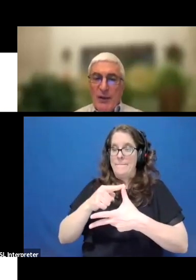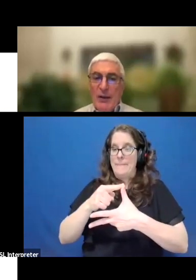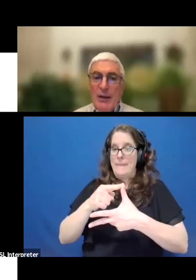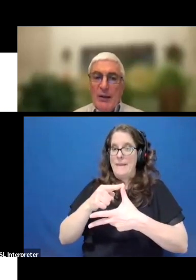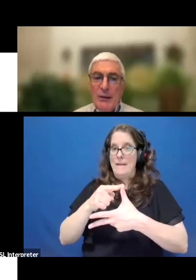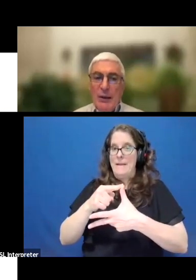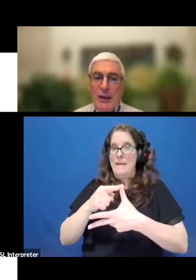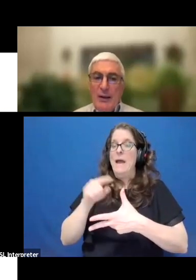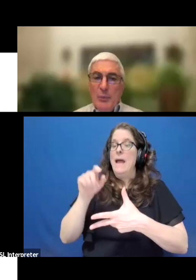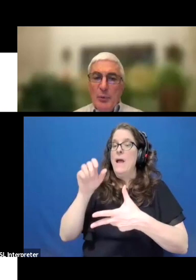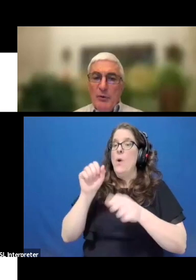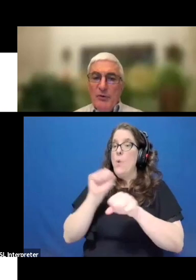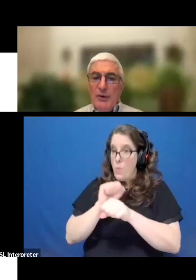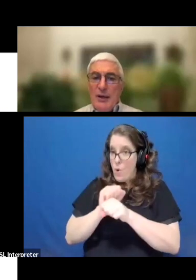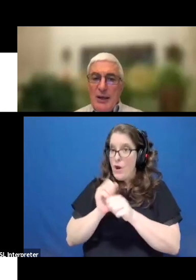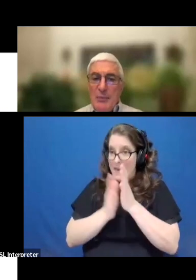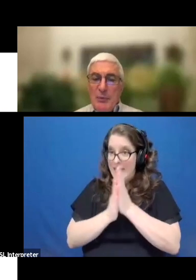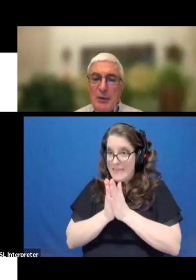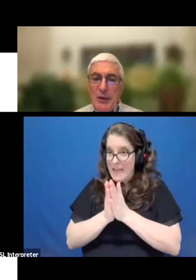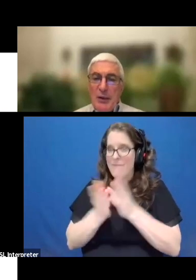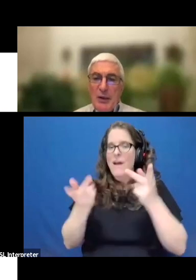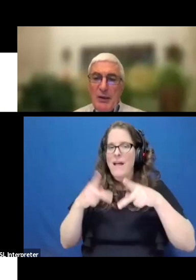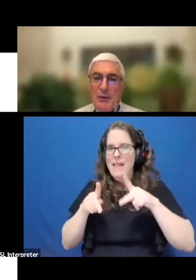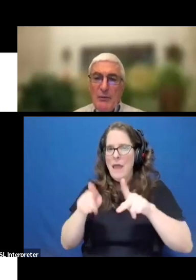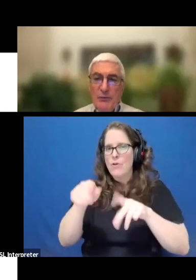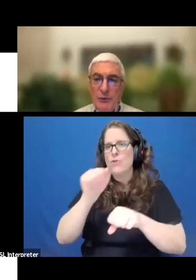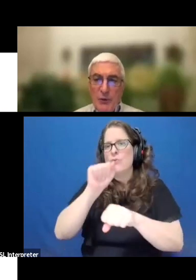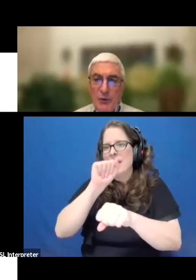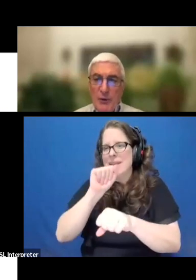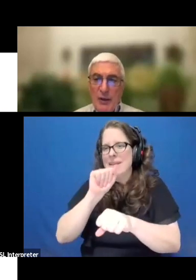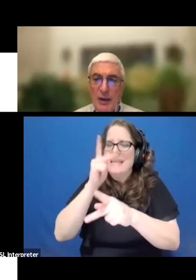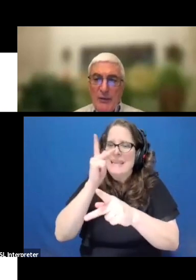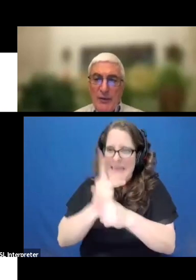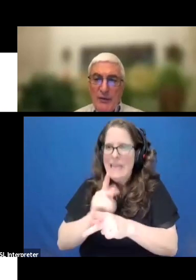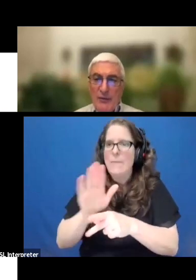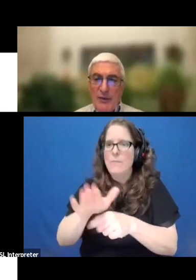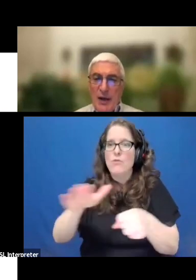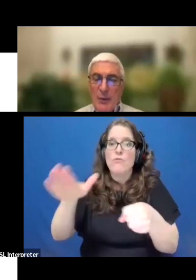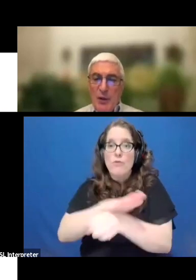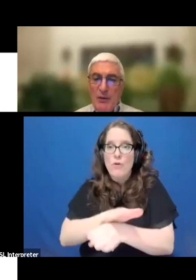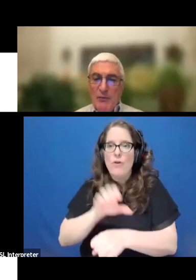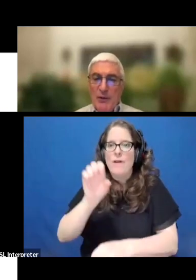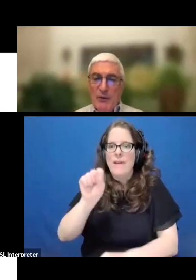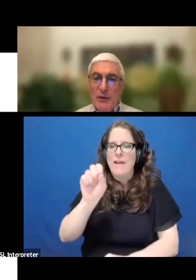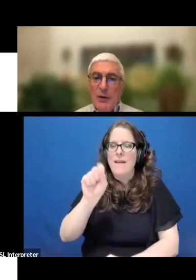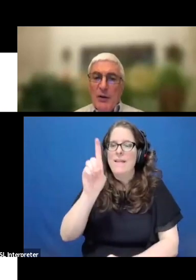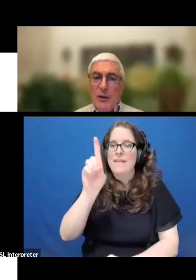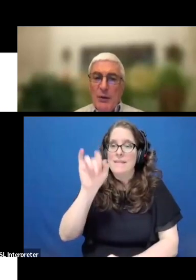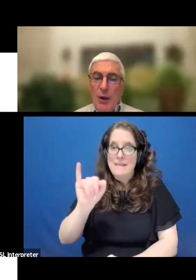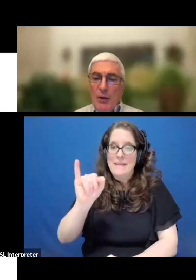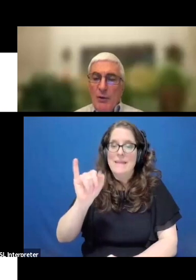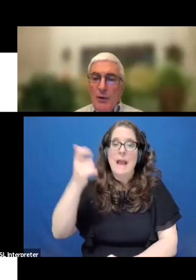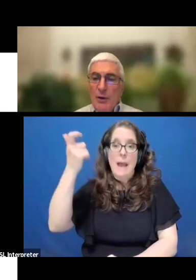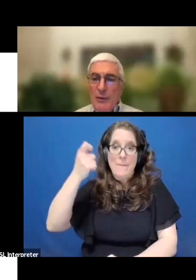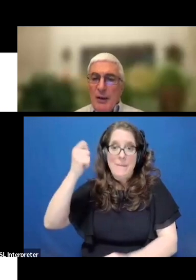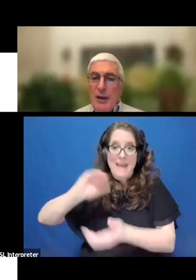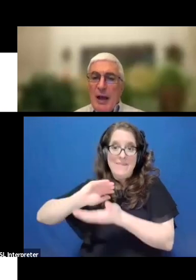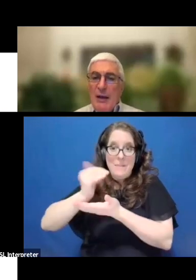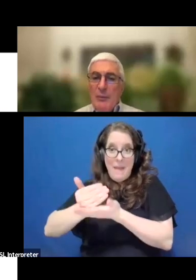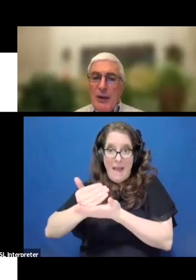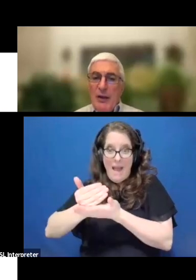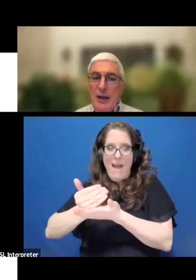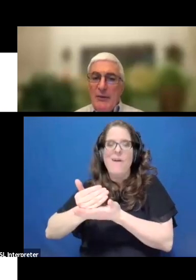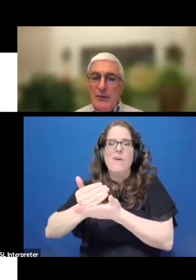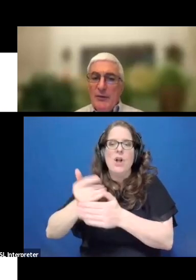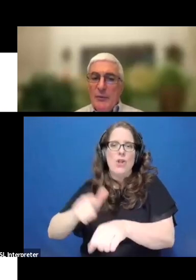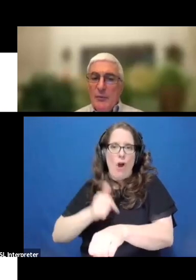incentives let a person keep their full SSDI benefit longer and